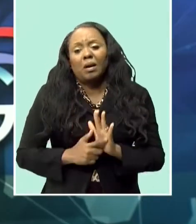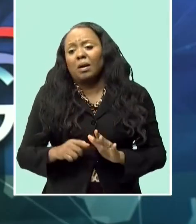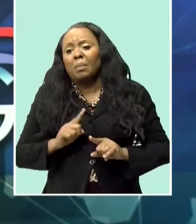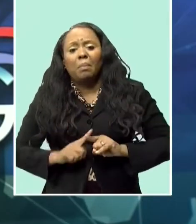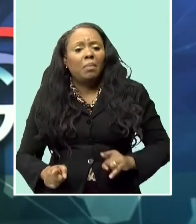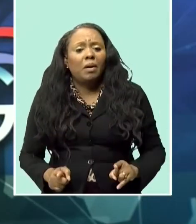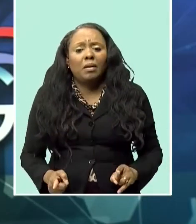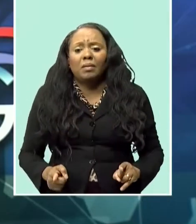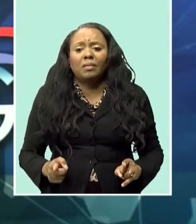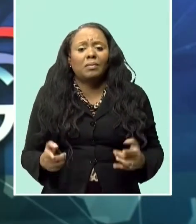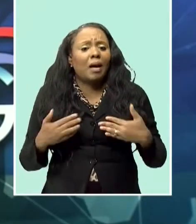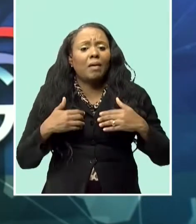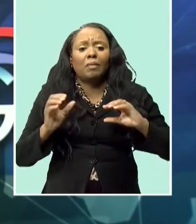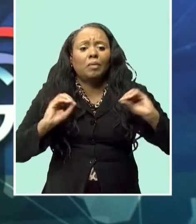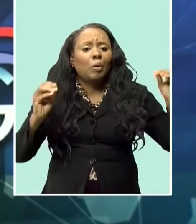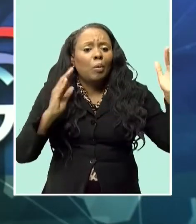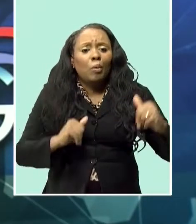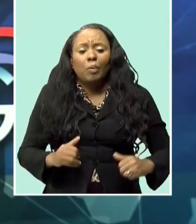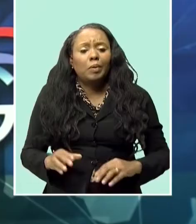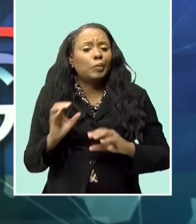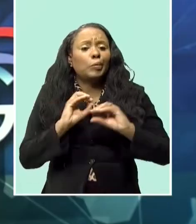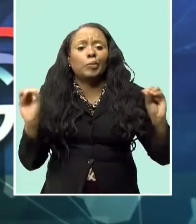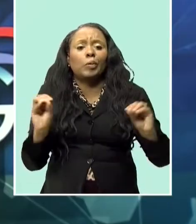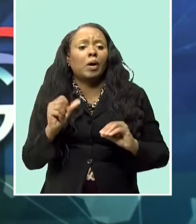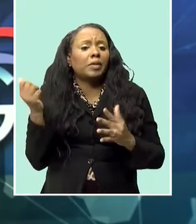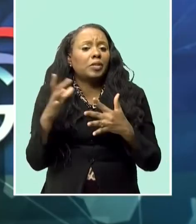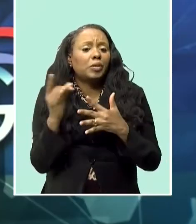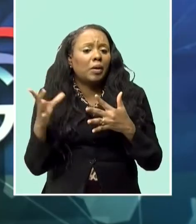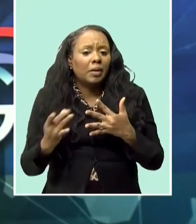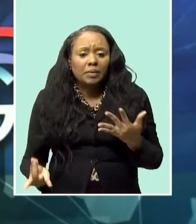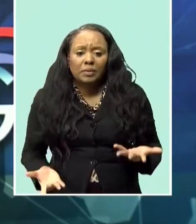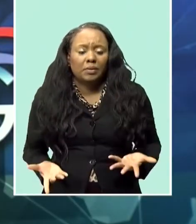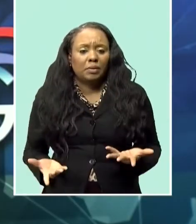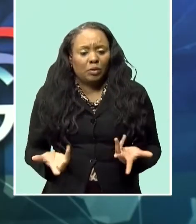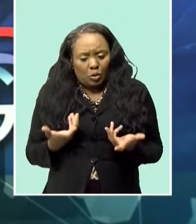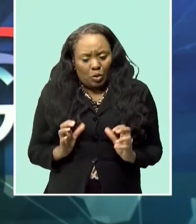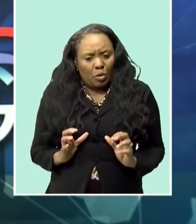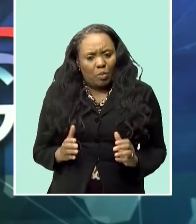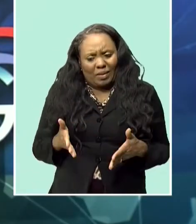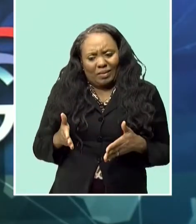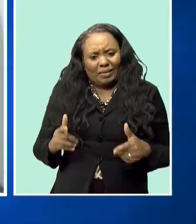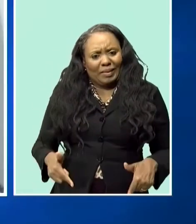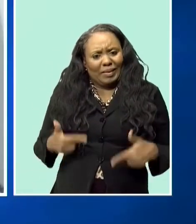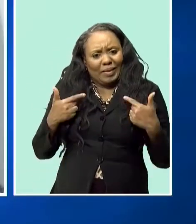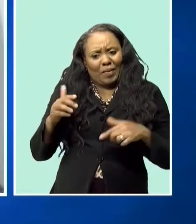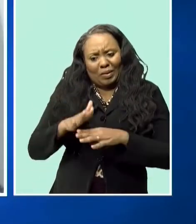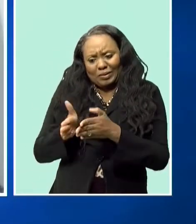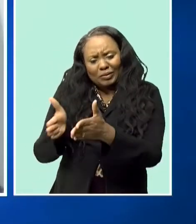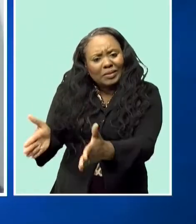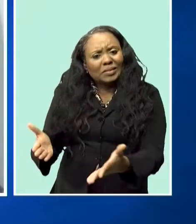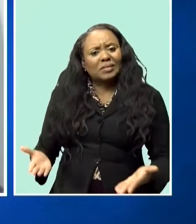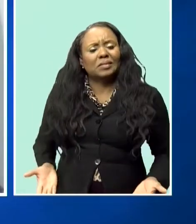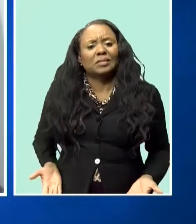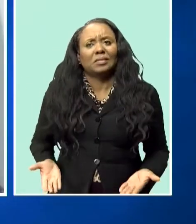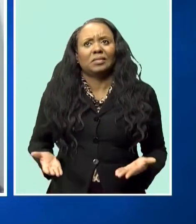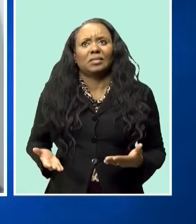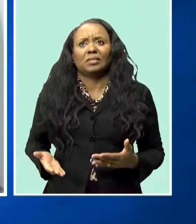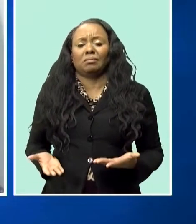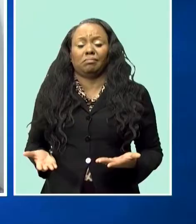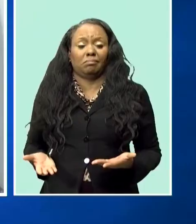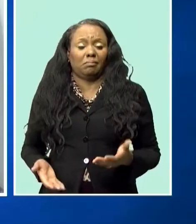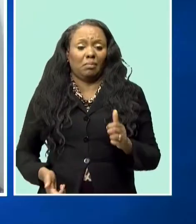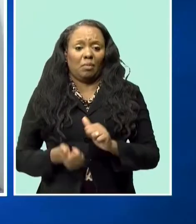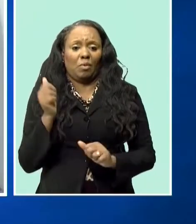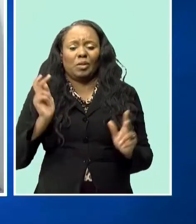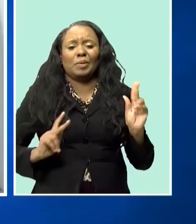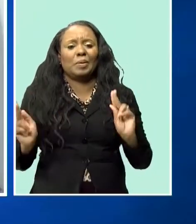law, but out of desperation, and that they choose it rather than be on the streets. the majority of people that are doing these things are